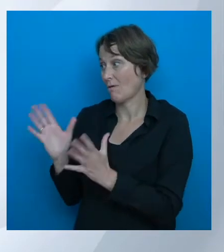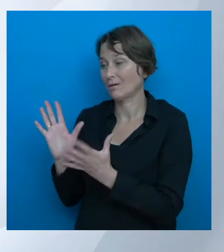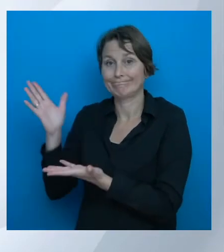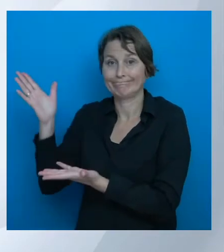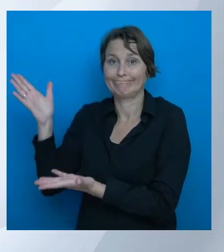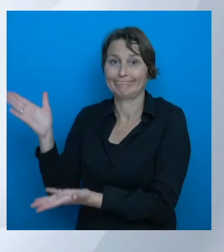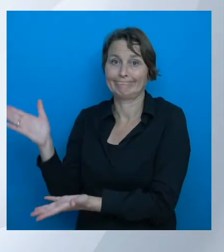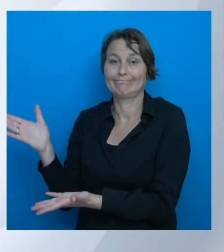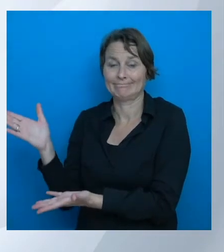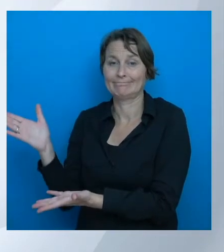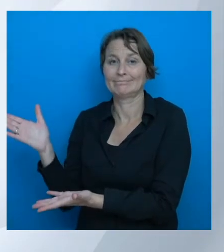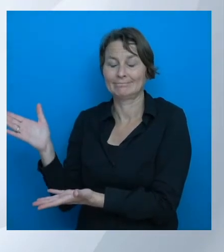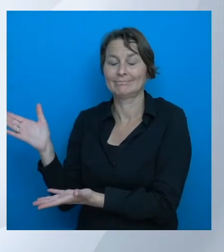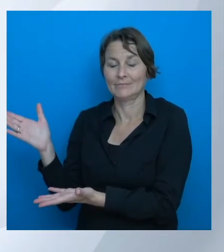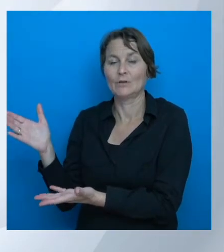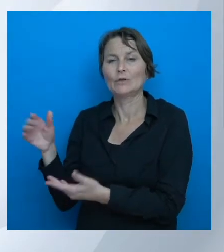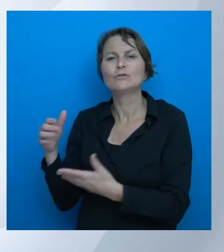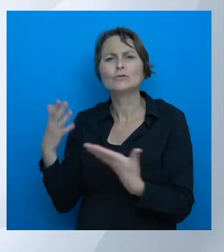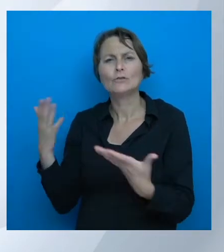the validation.